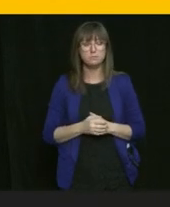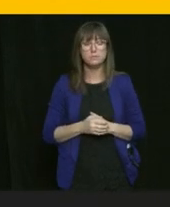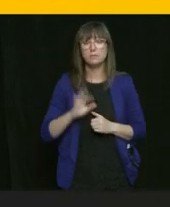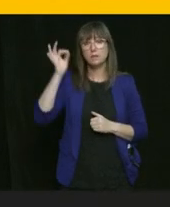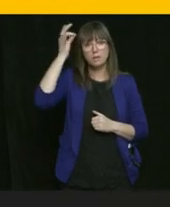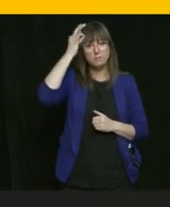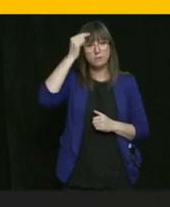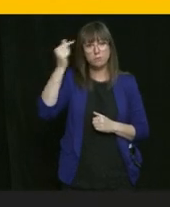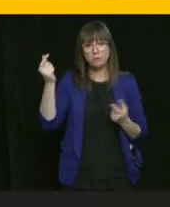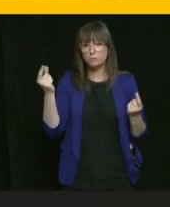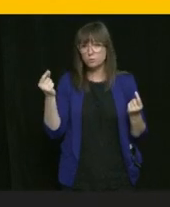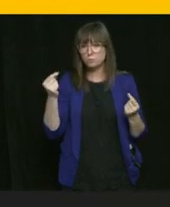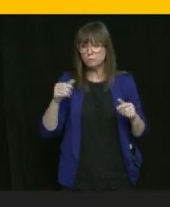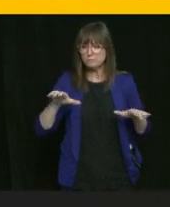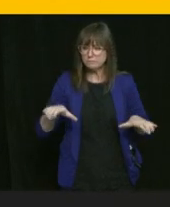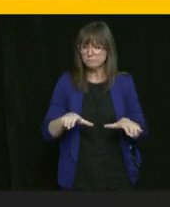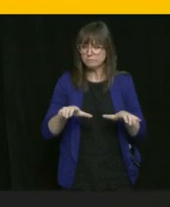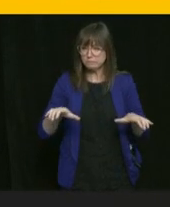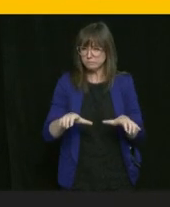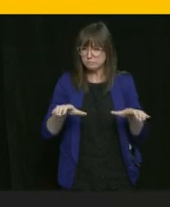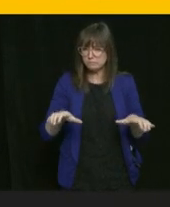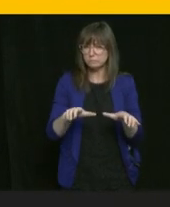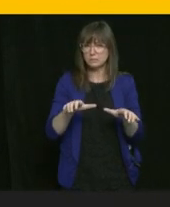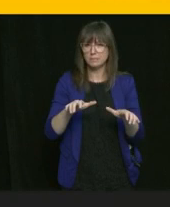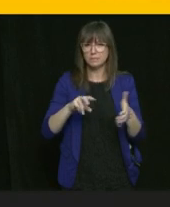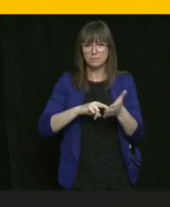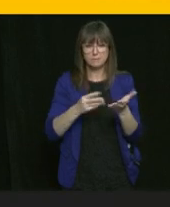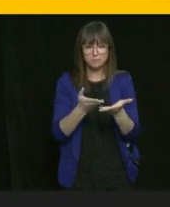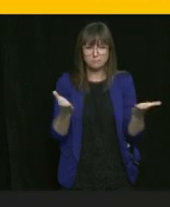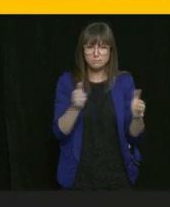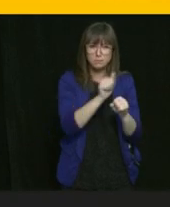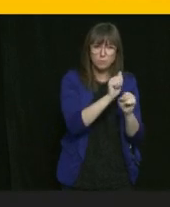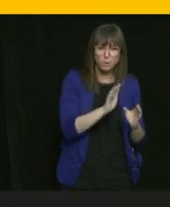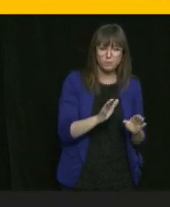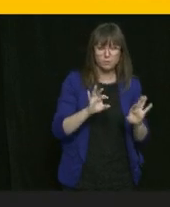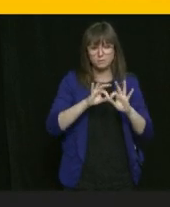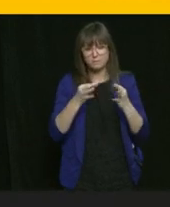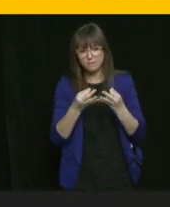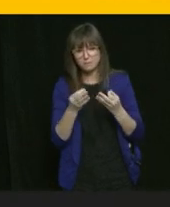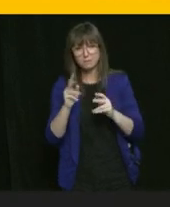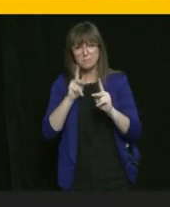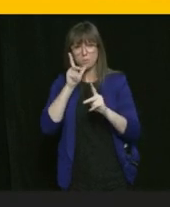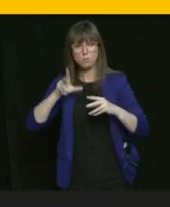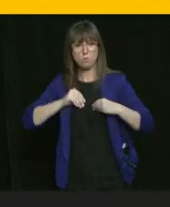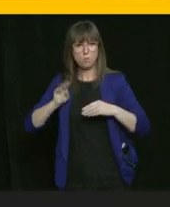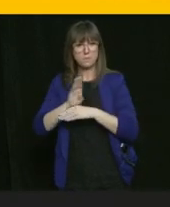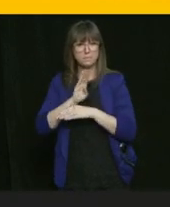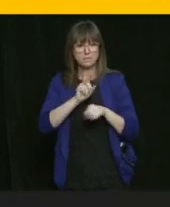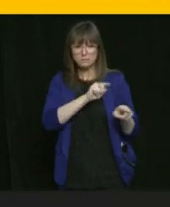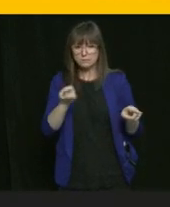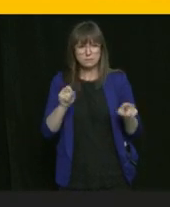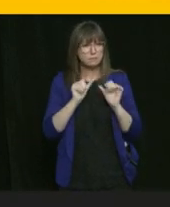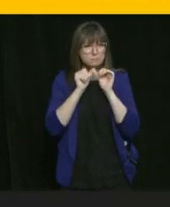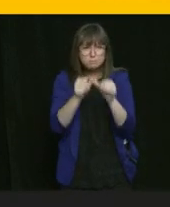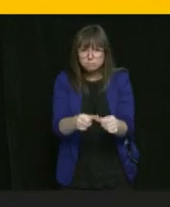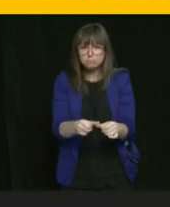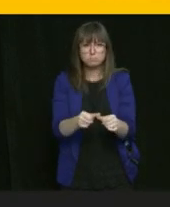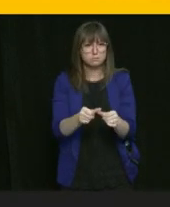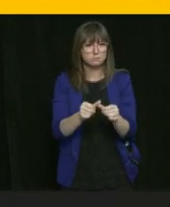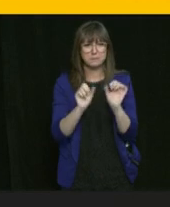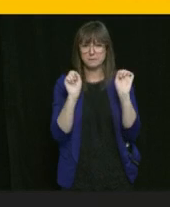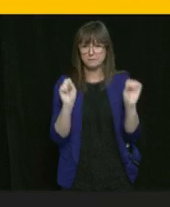working hard so that workers, families, and business owners are not left to their own devices